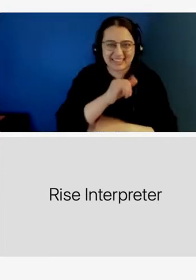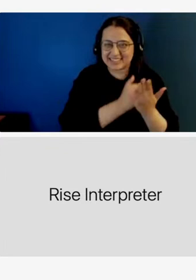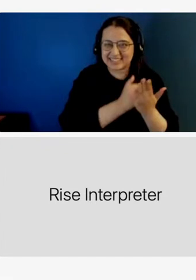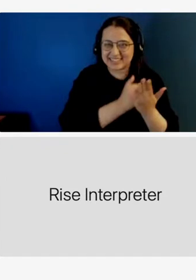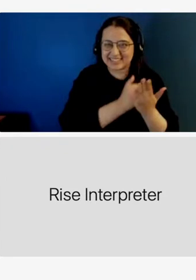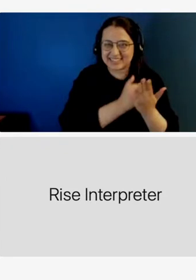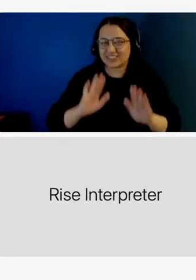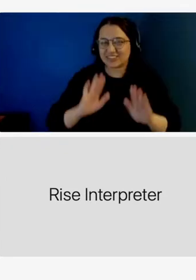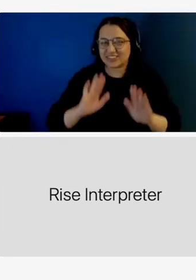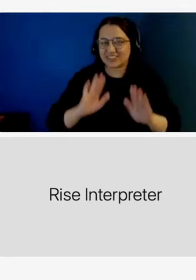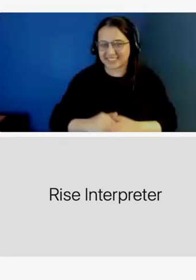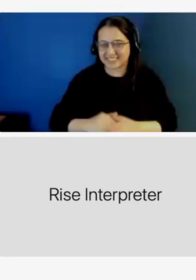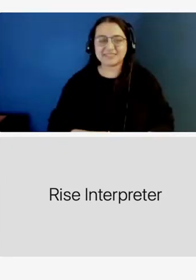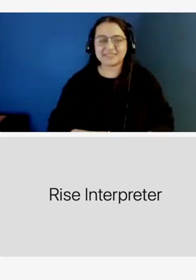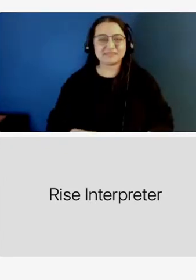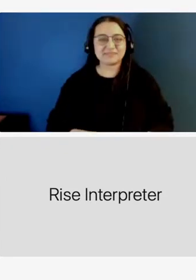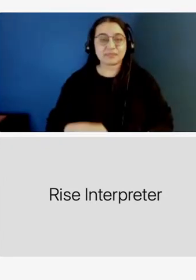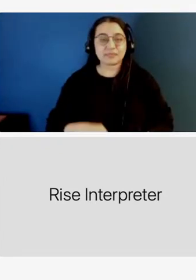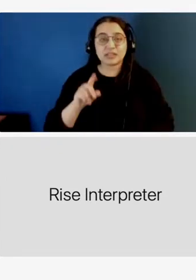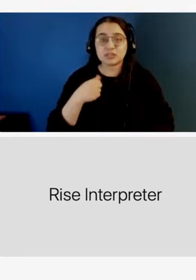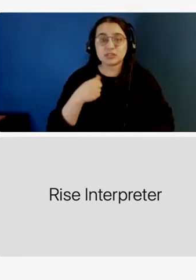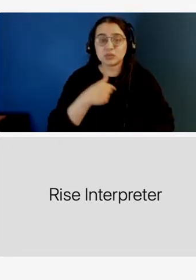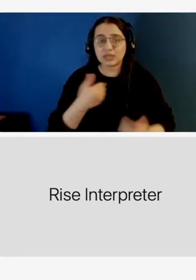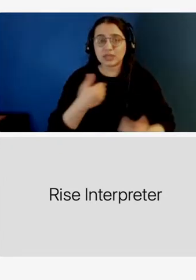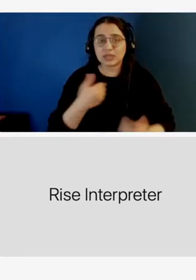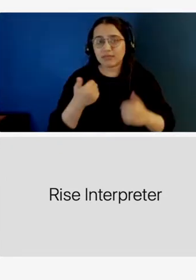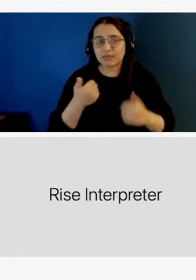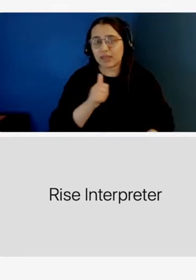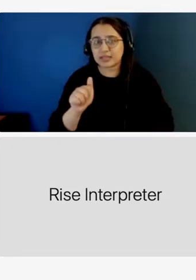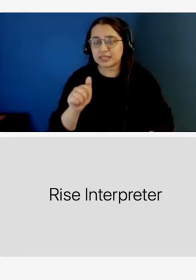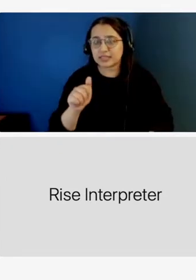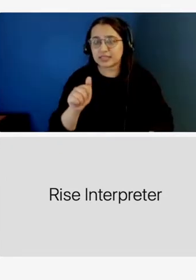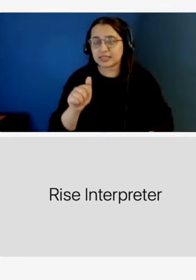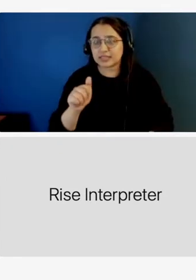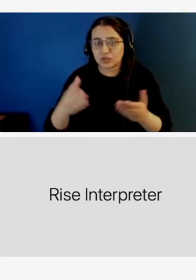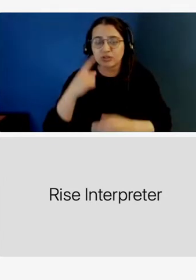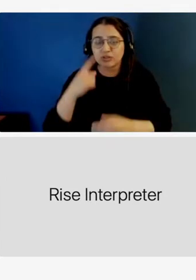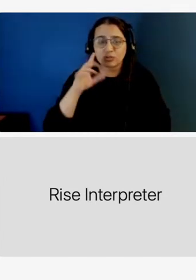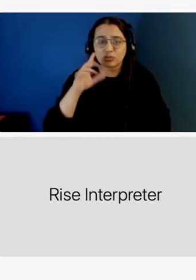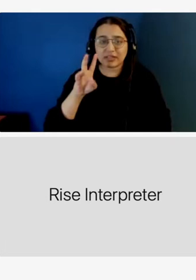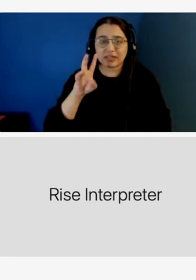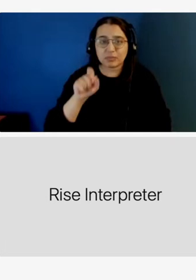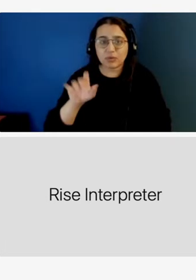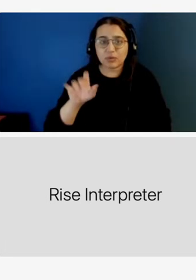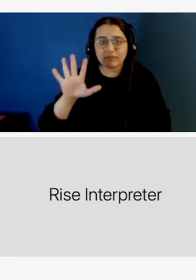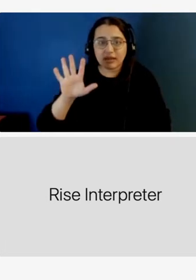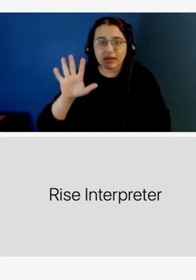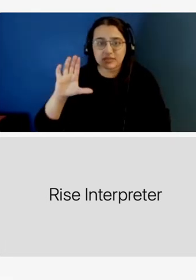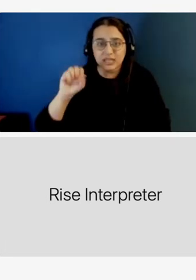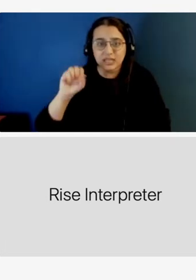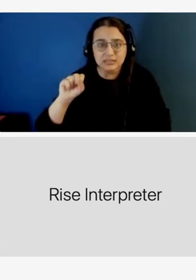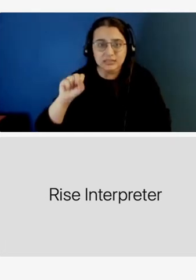Do we have anyone here for 7.5 CSEA update? I don't think so.